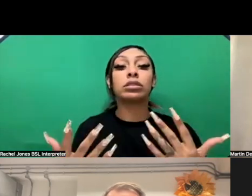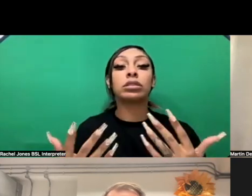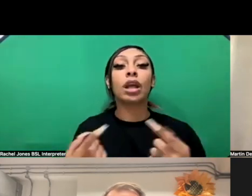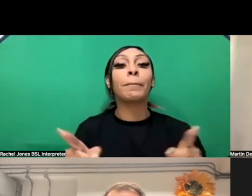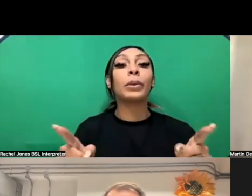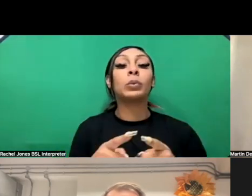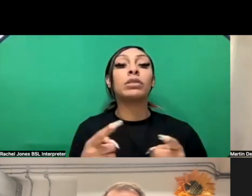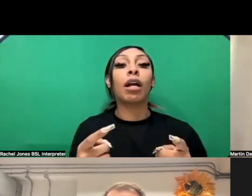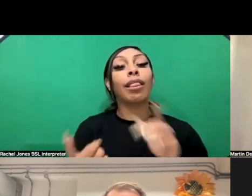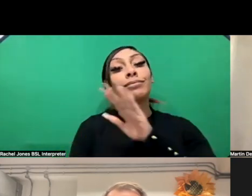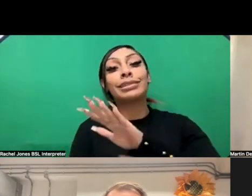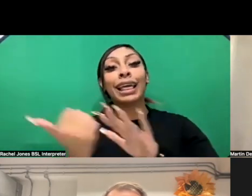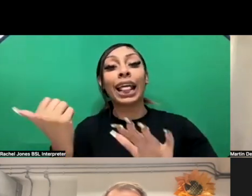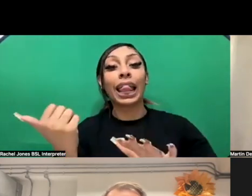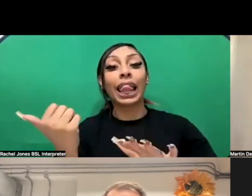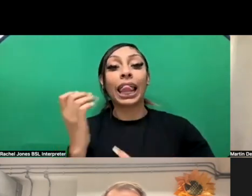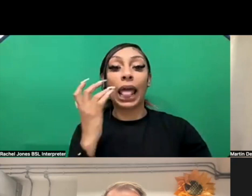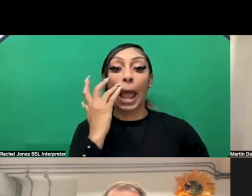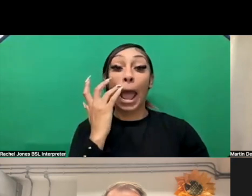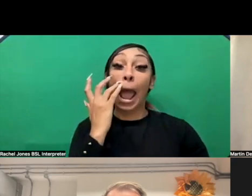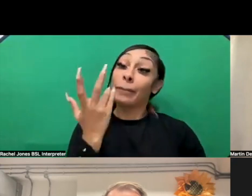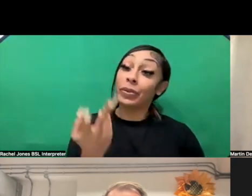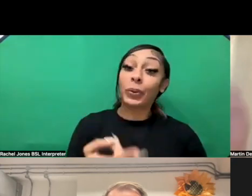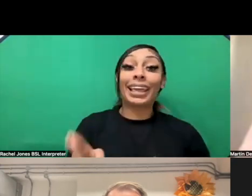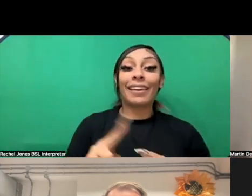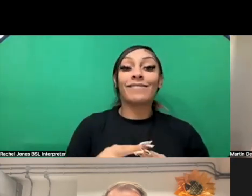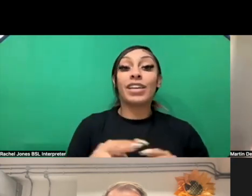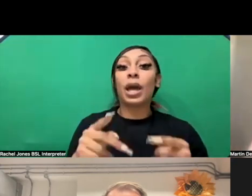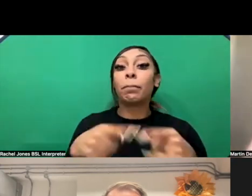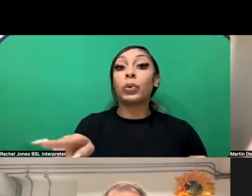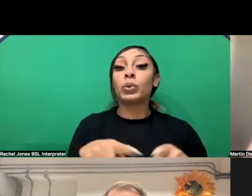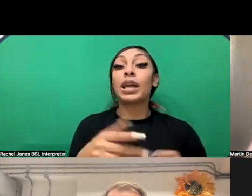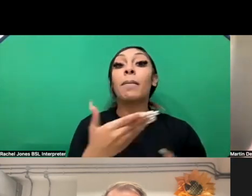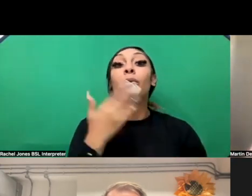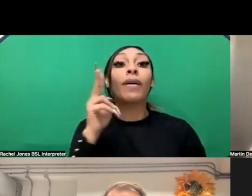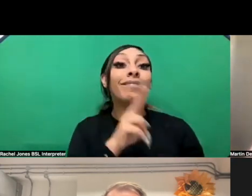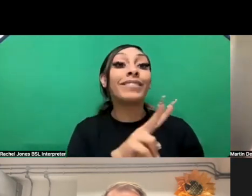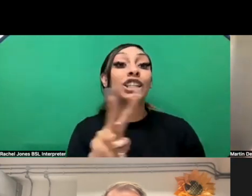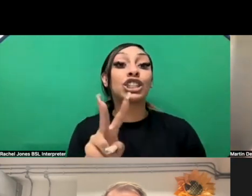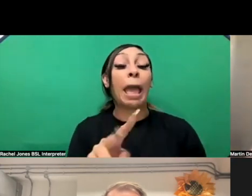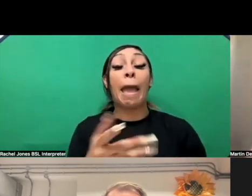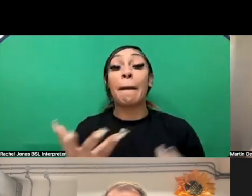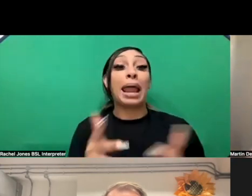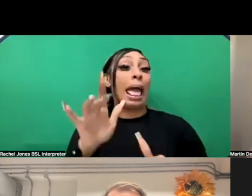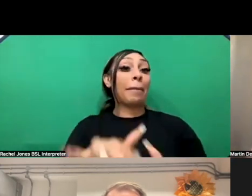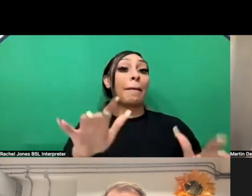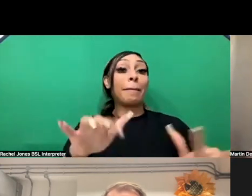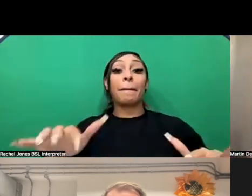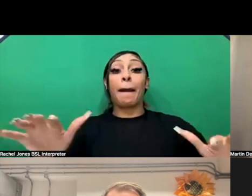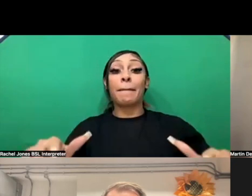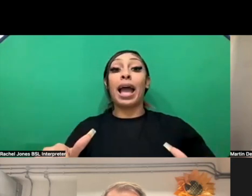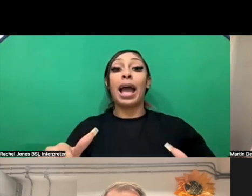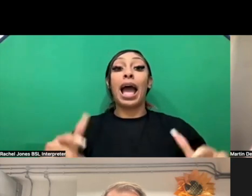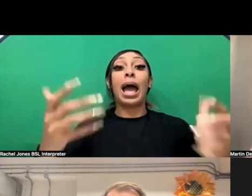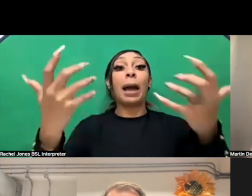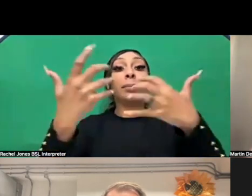talent, but and also if the musician didn't have vision, they could just play these beats into the machine would clean them